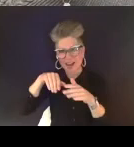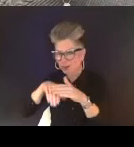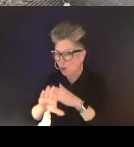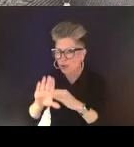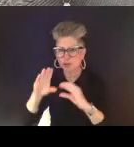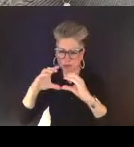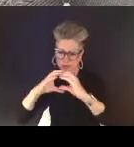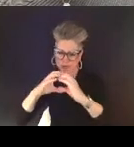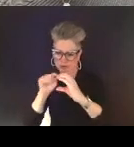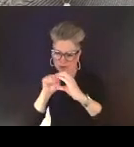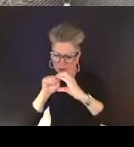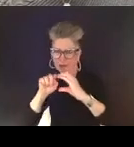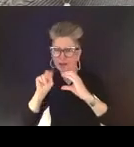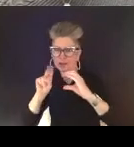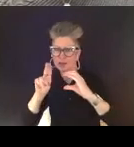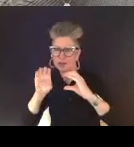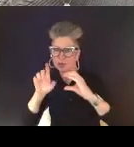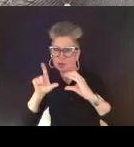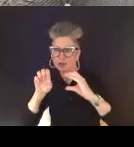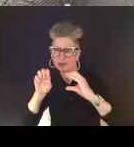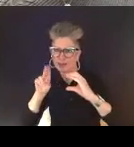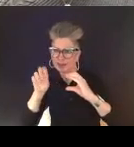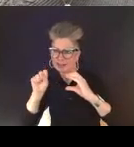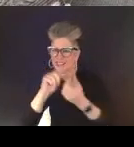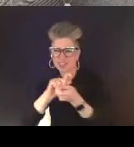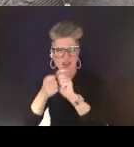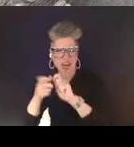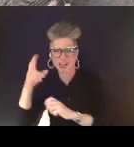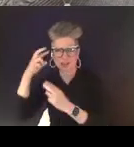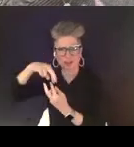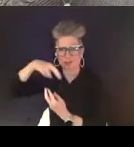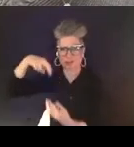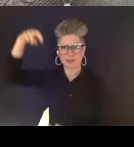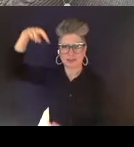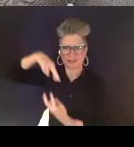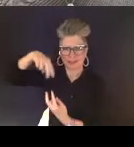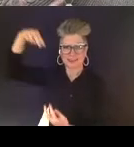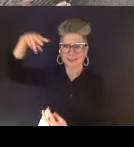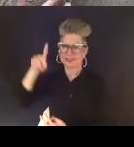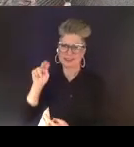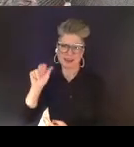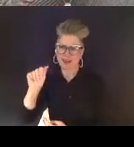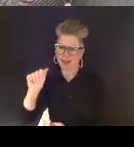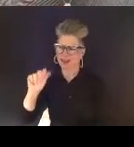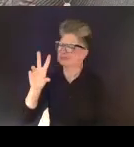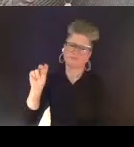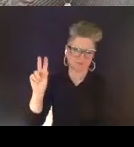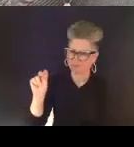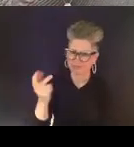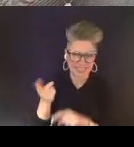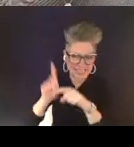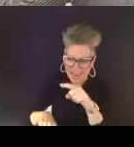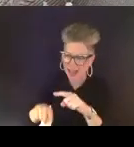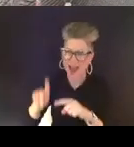the cell and change our DNA. So there has been some information out there that states that this might affect our DNA. It literally cannot